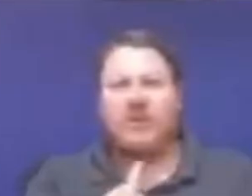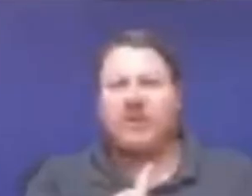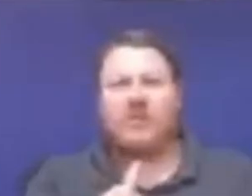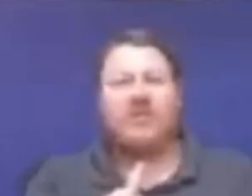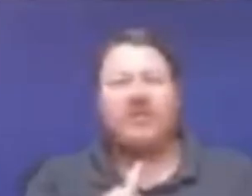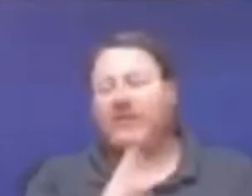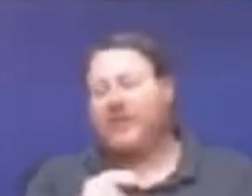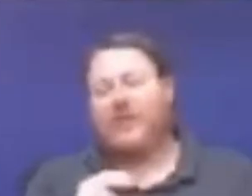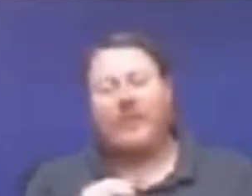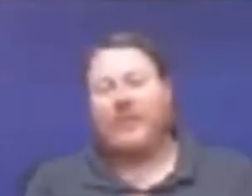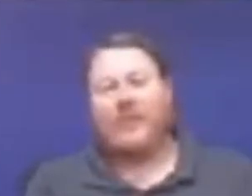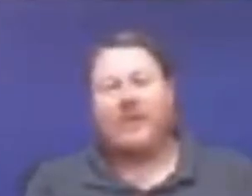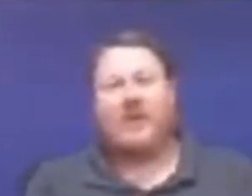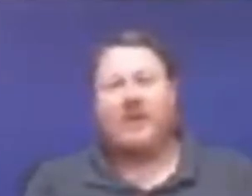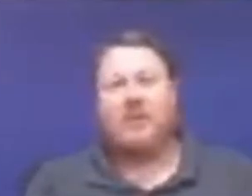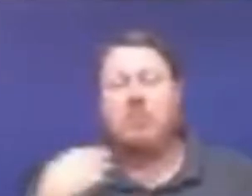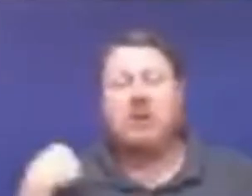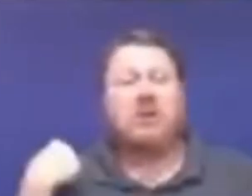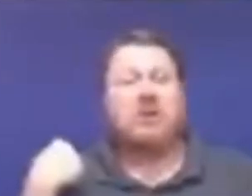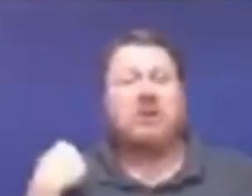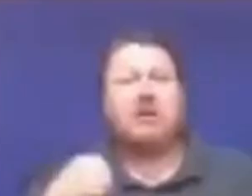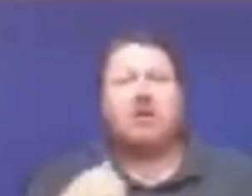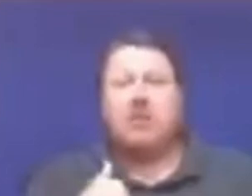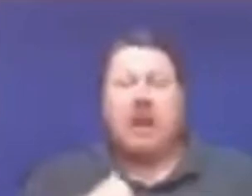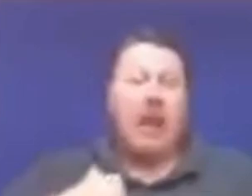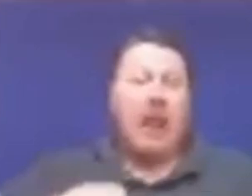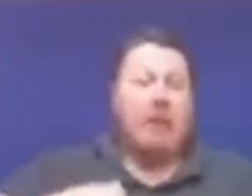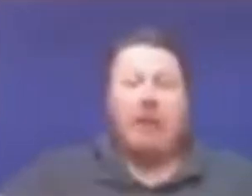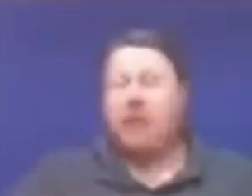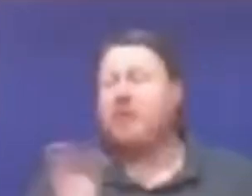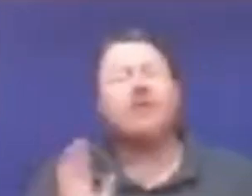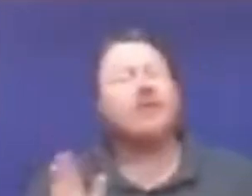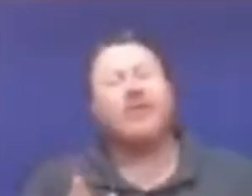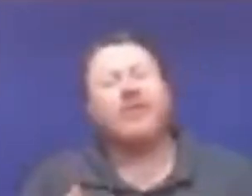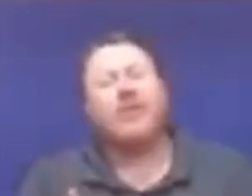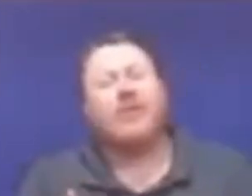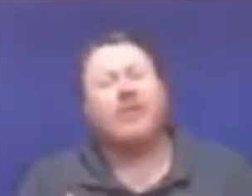entitlement about being a minister whatsoever.